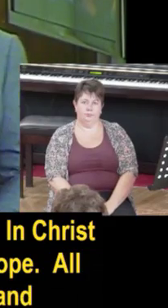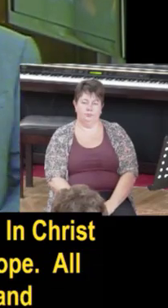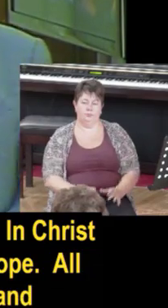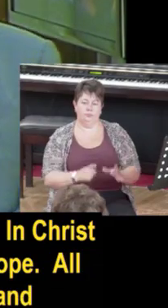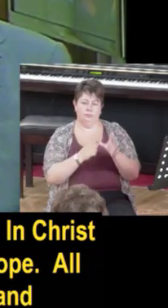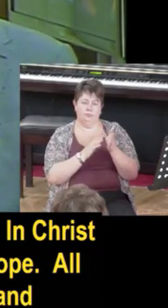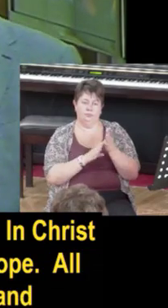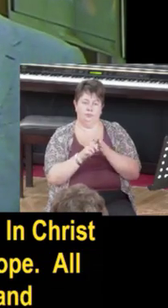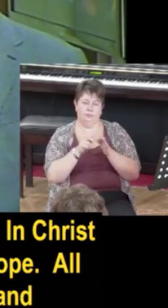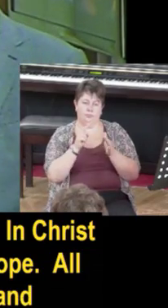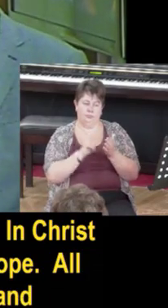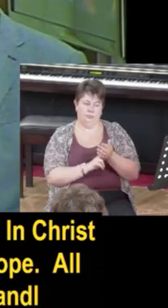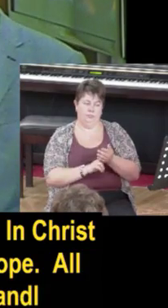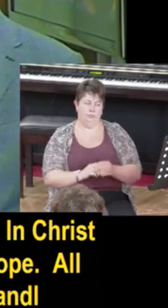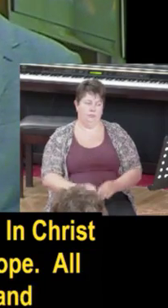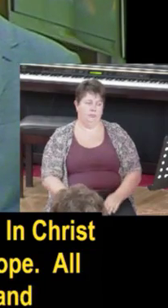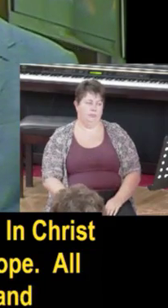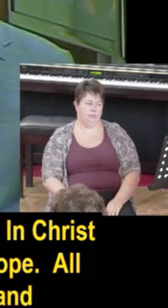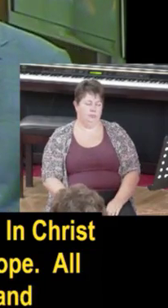Amen.